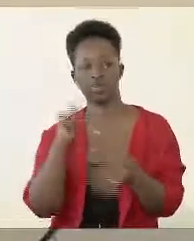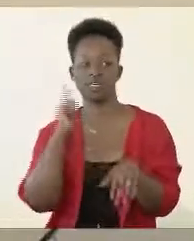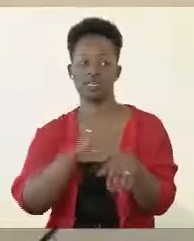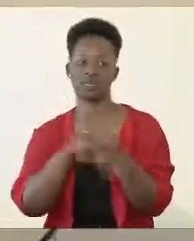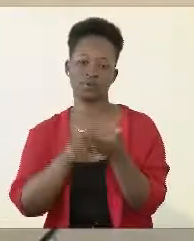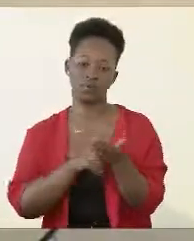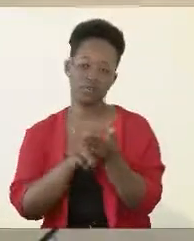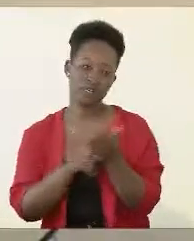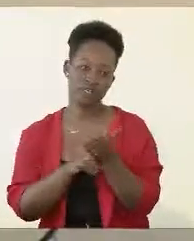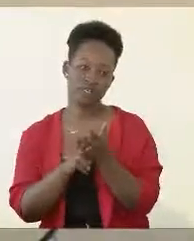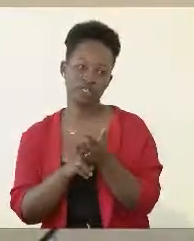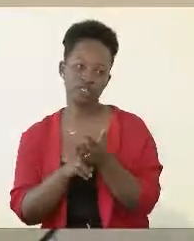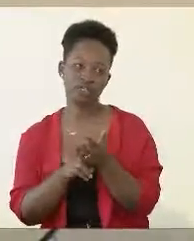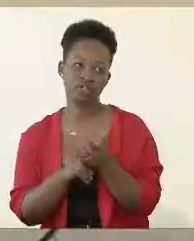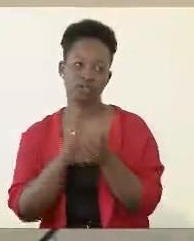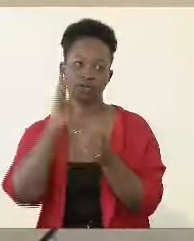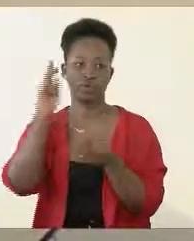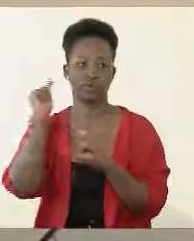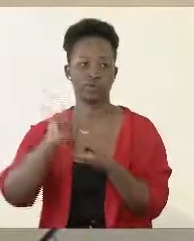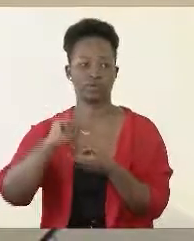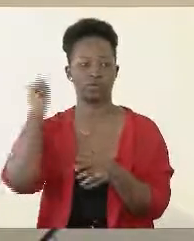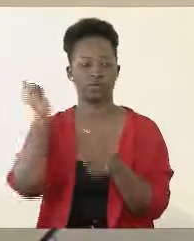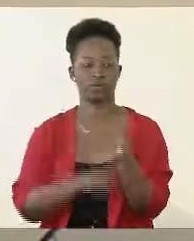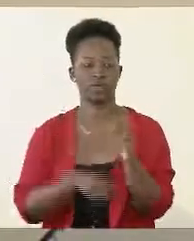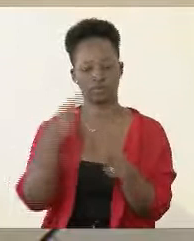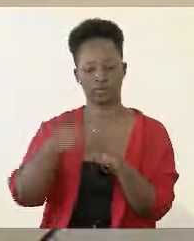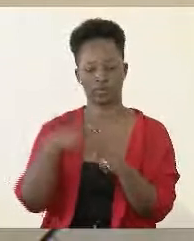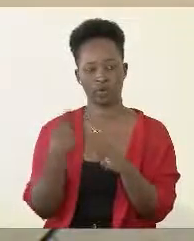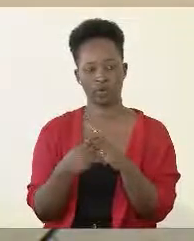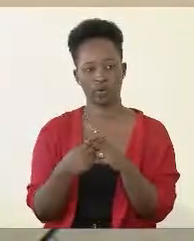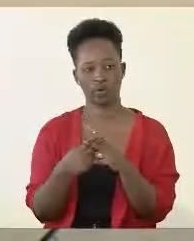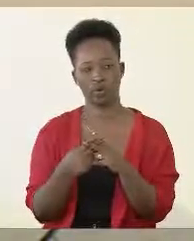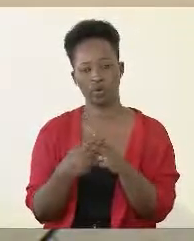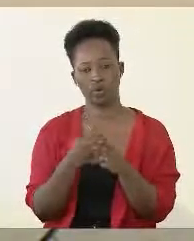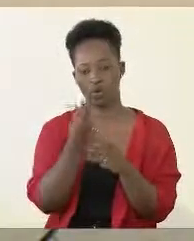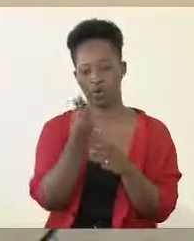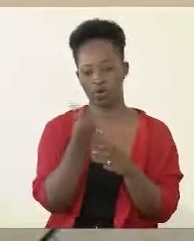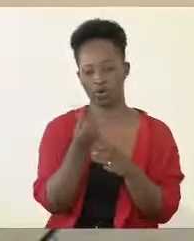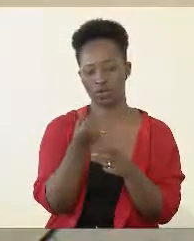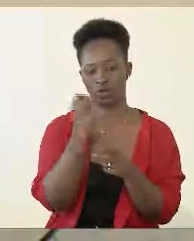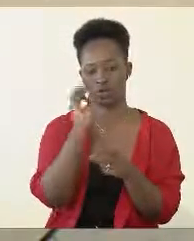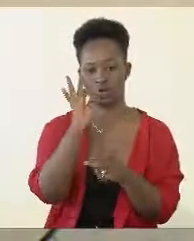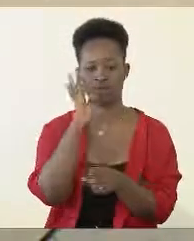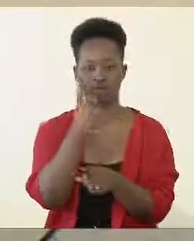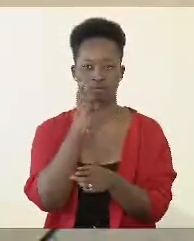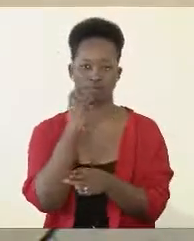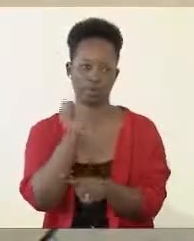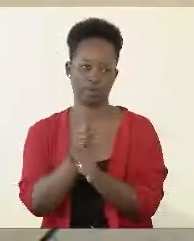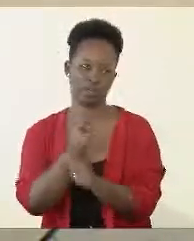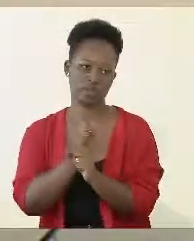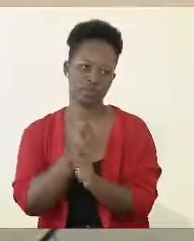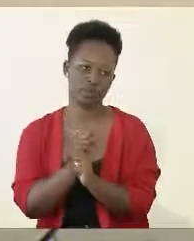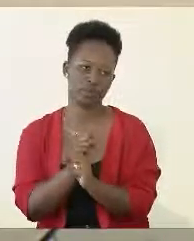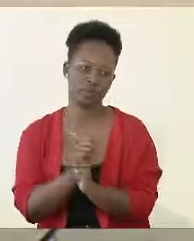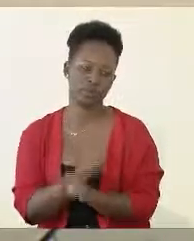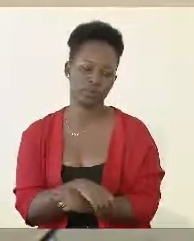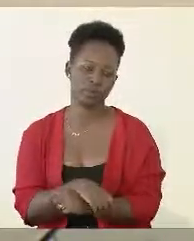well, economies of scale. Benefits that accrue due to large-scale production and expansion of the